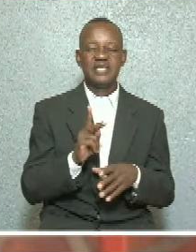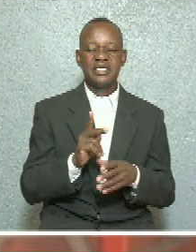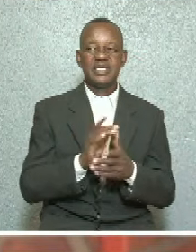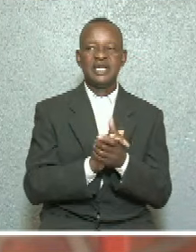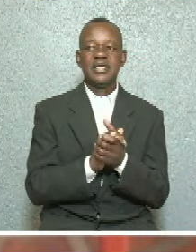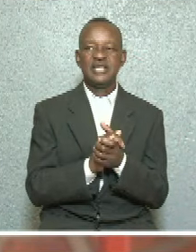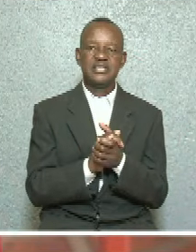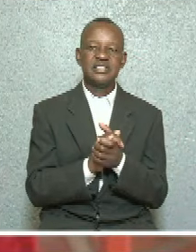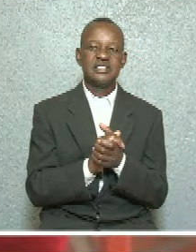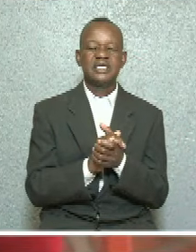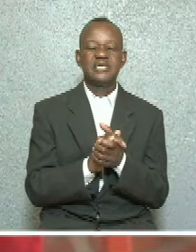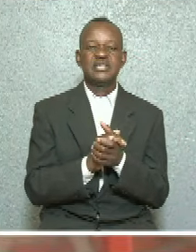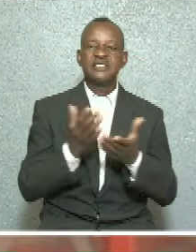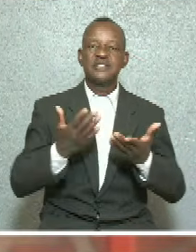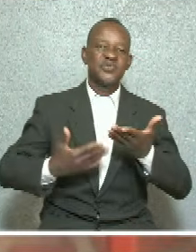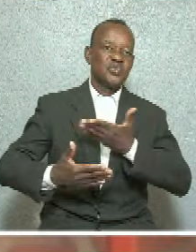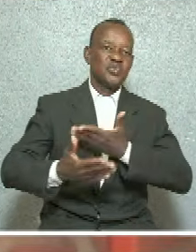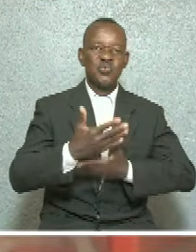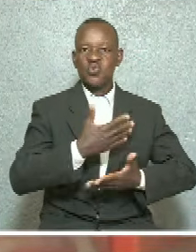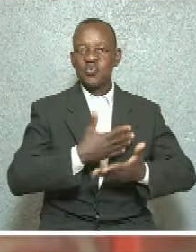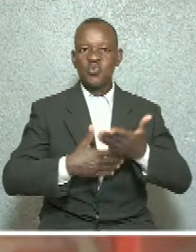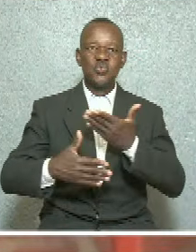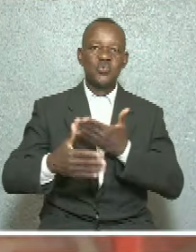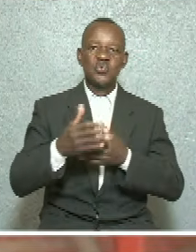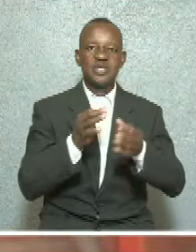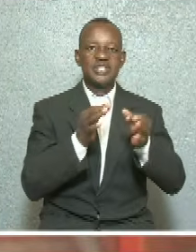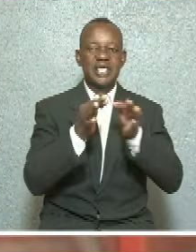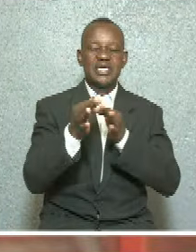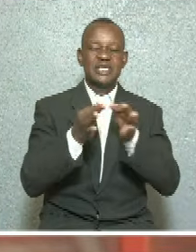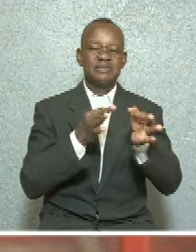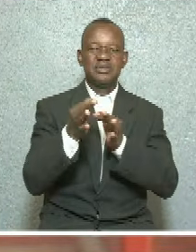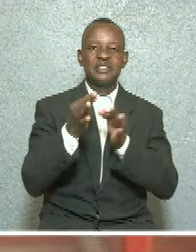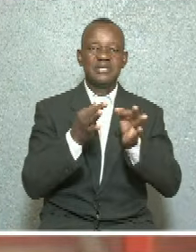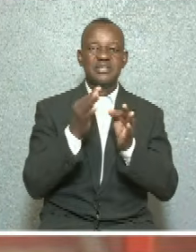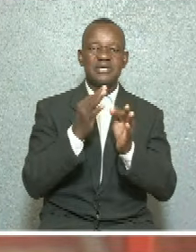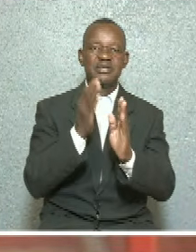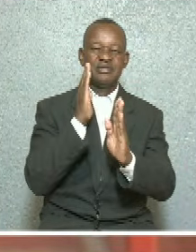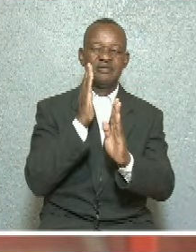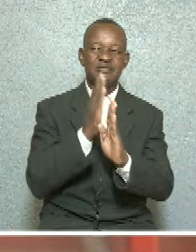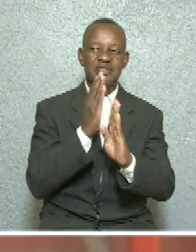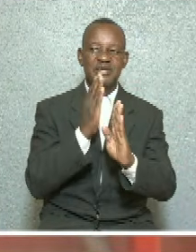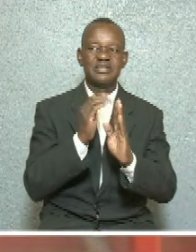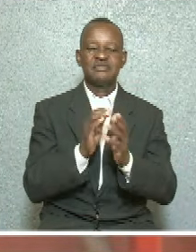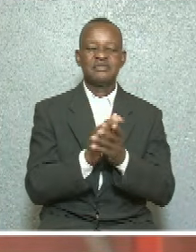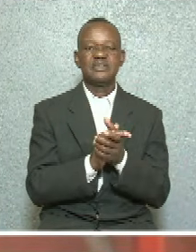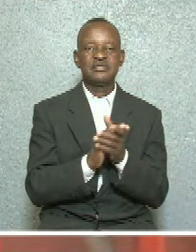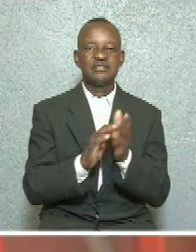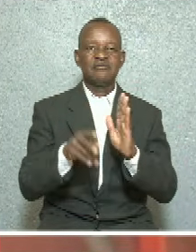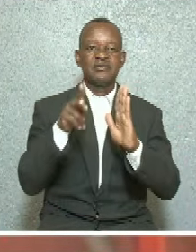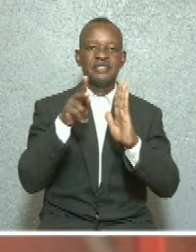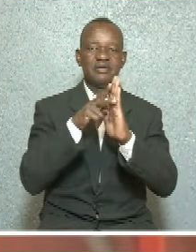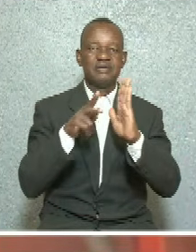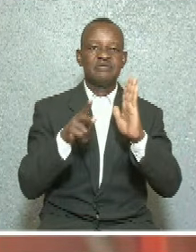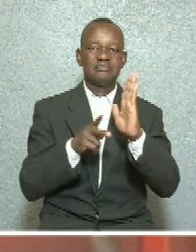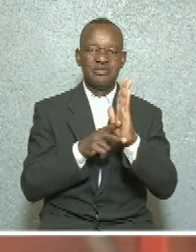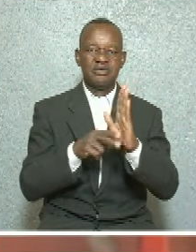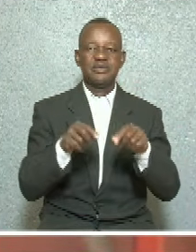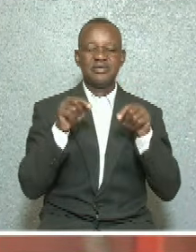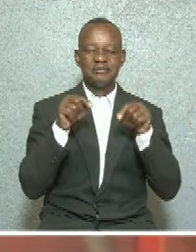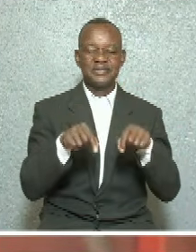just further elaborate on the effectiveness and importance of a program like Pay. Thomas.